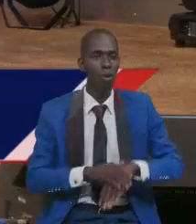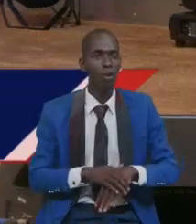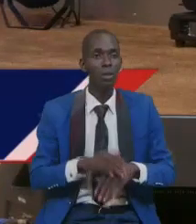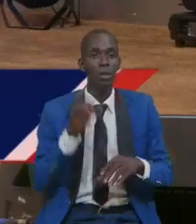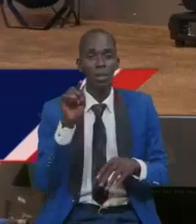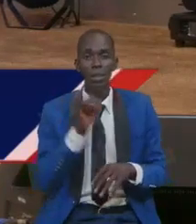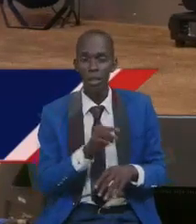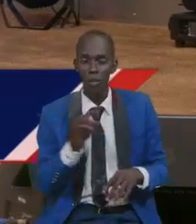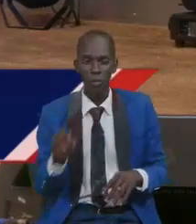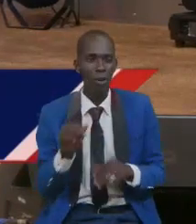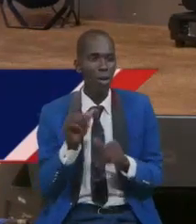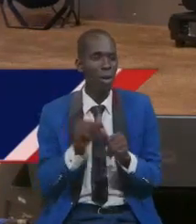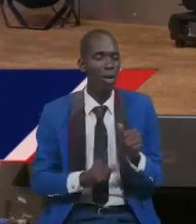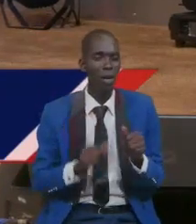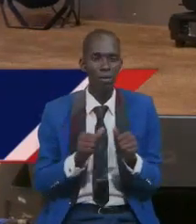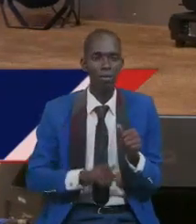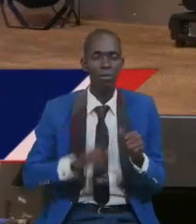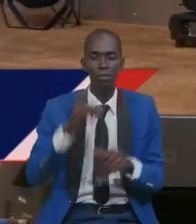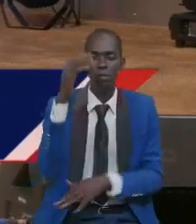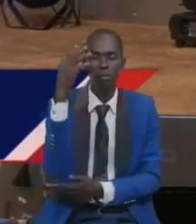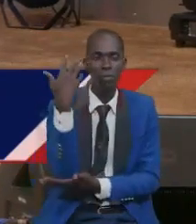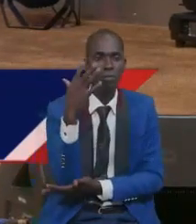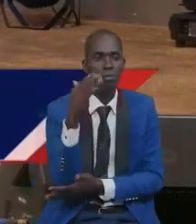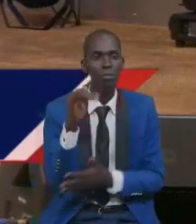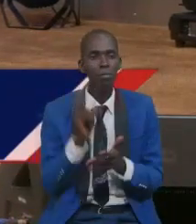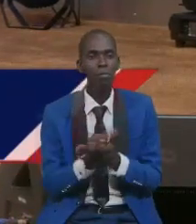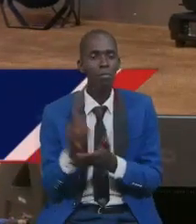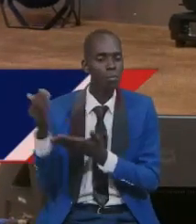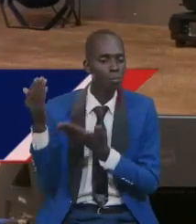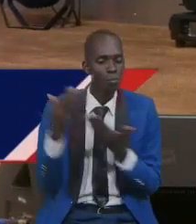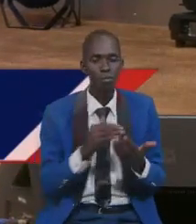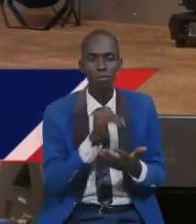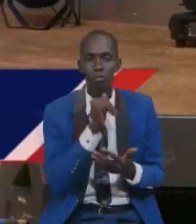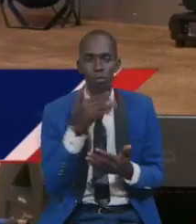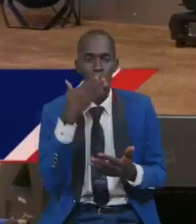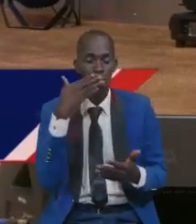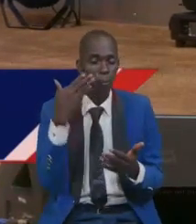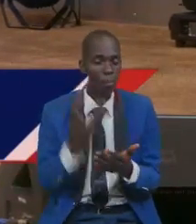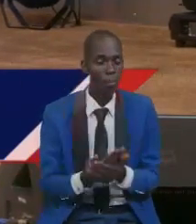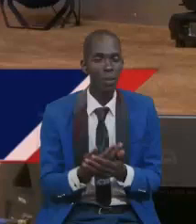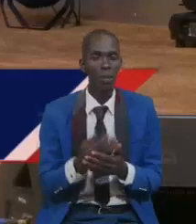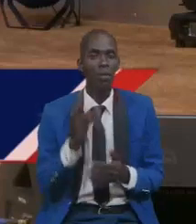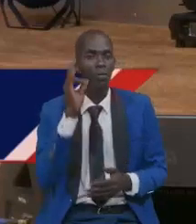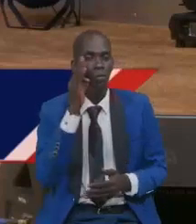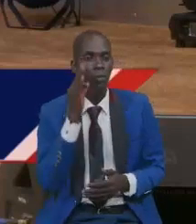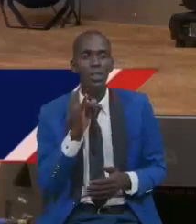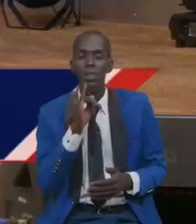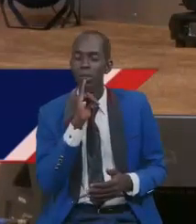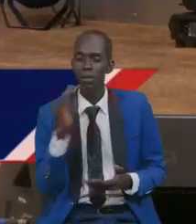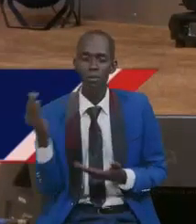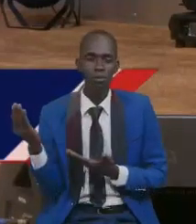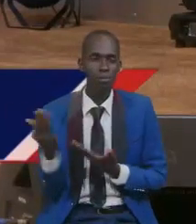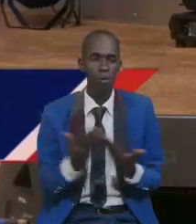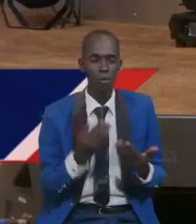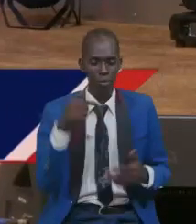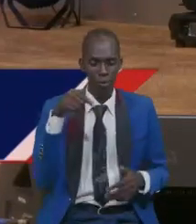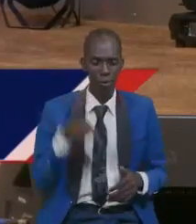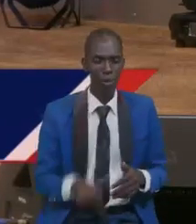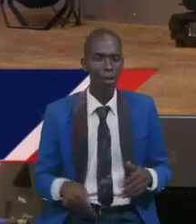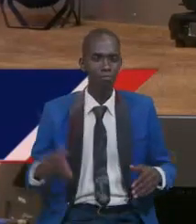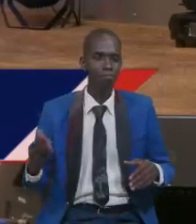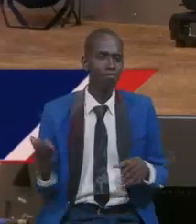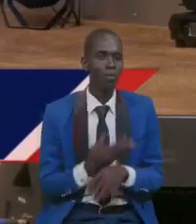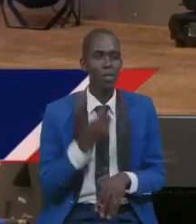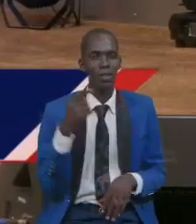tree which bringeth forth not good fruit is cut down, is hewn down, and